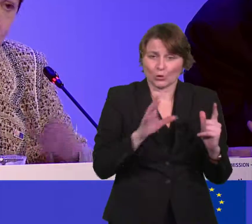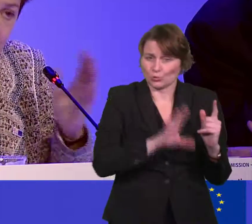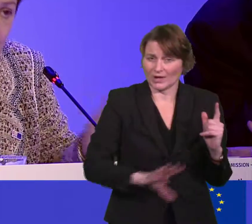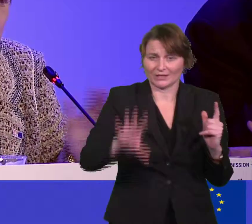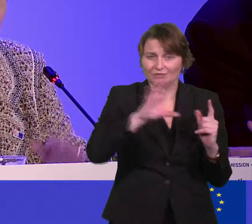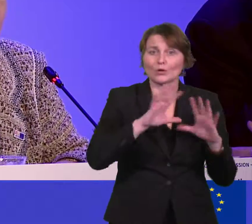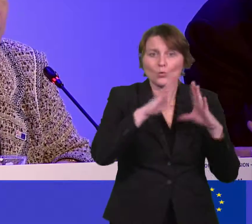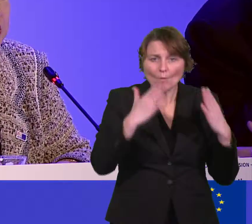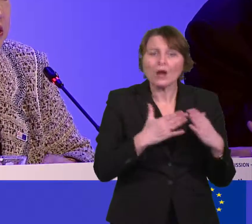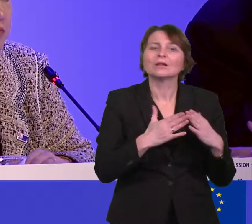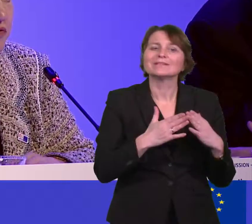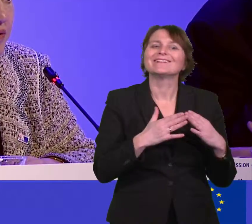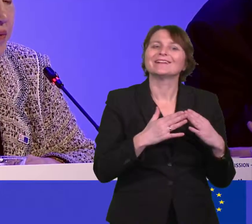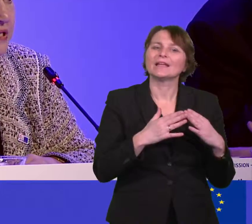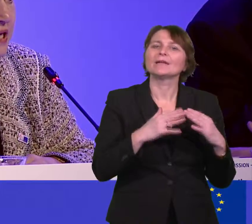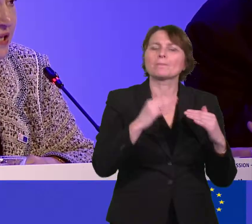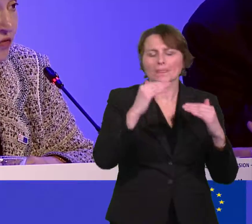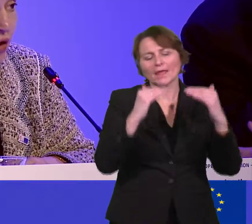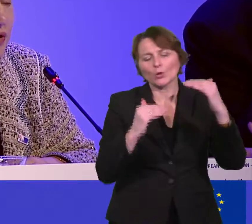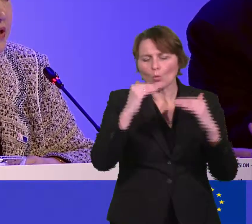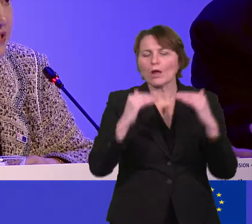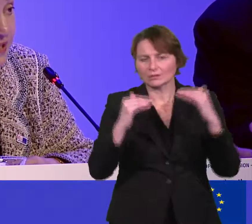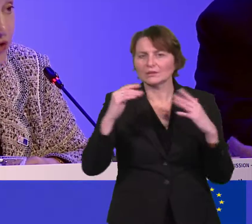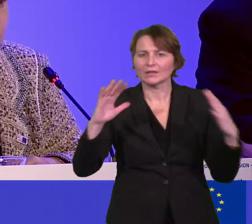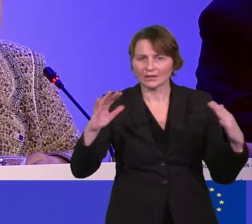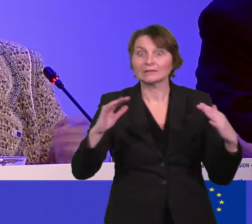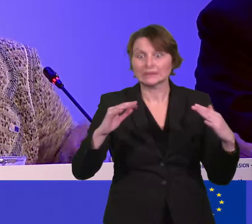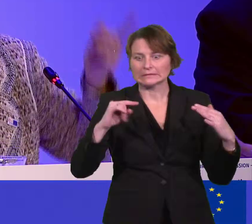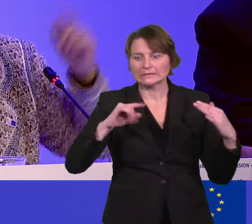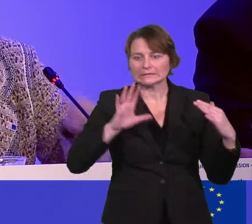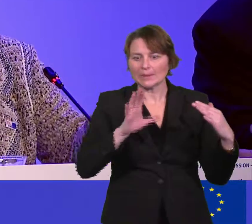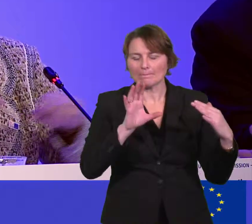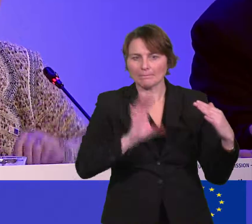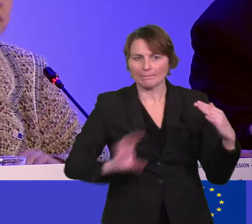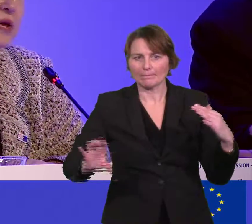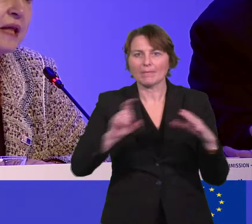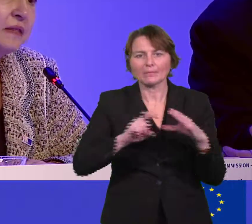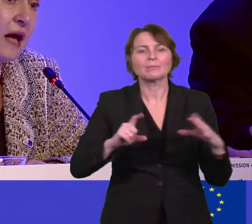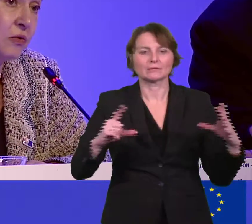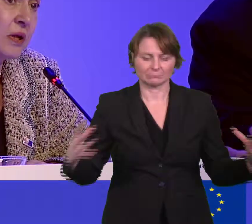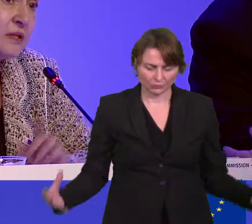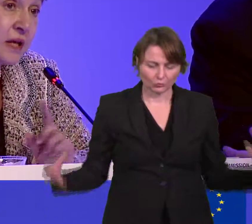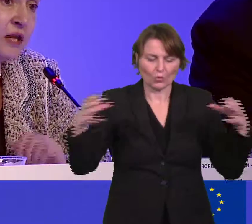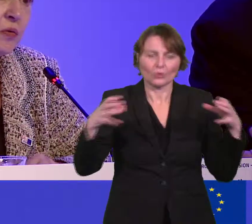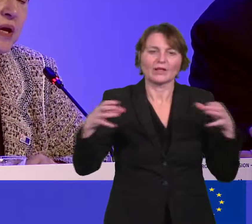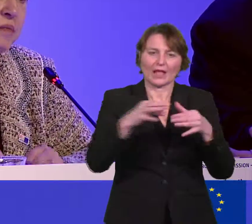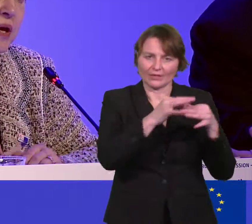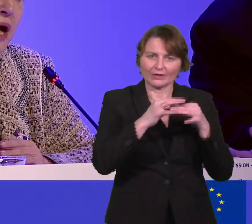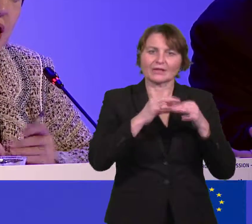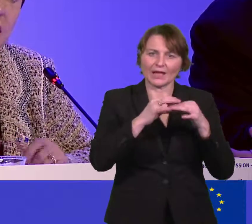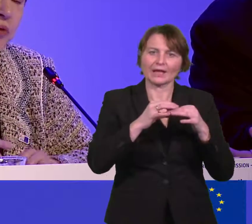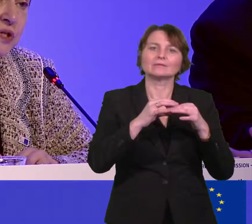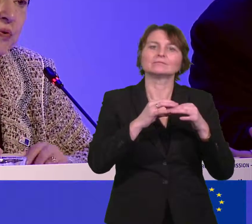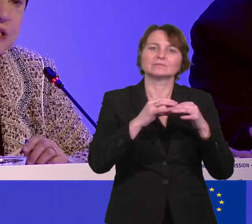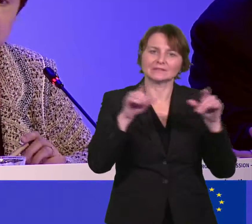are, well, inequalities in some of our member states have grown, and this is dangerous. Together we can bring that down. Together we can